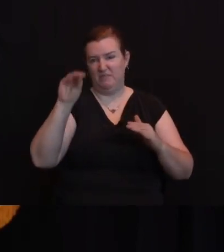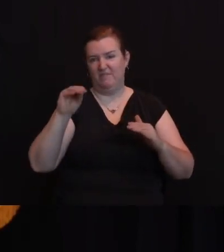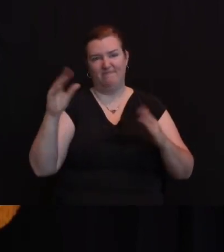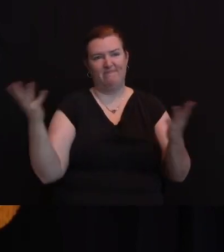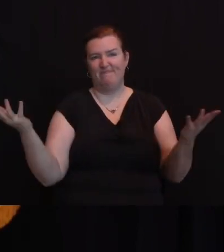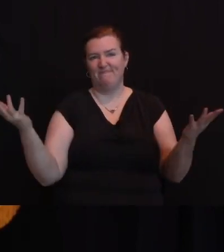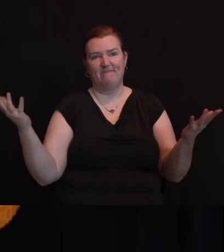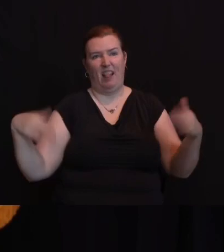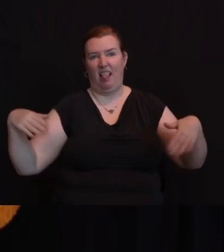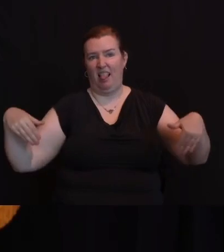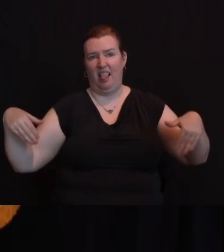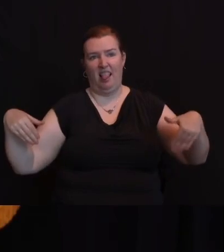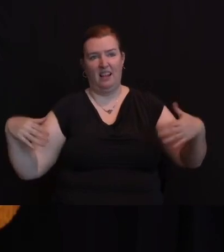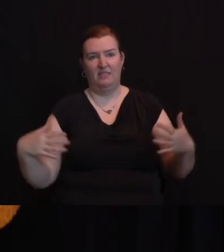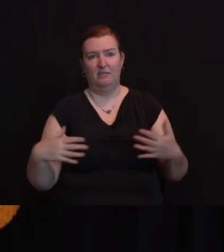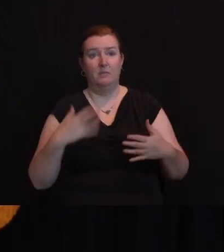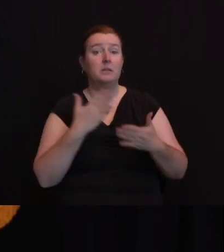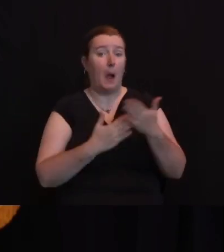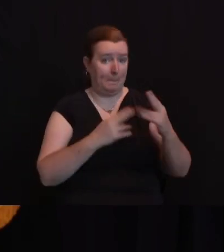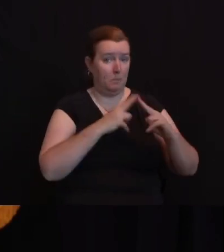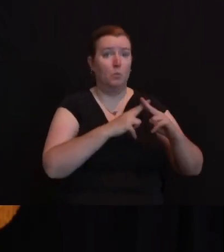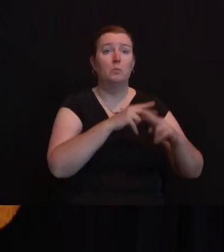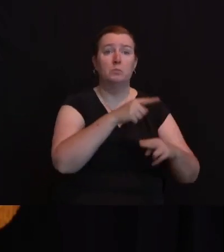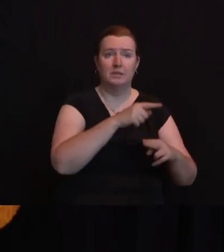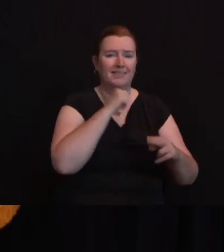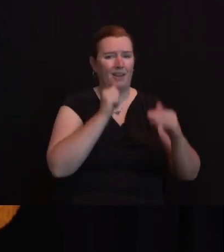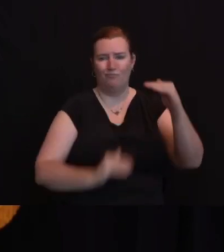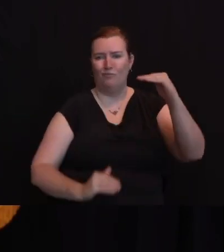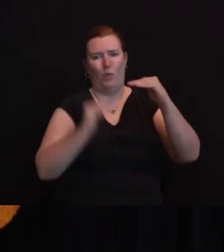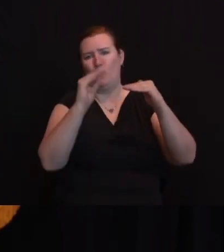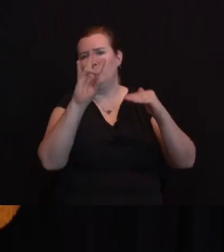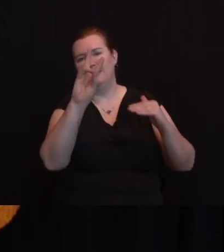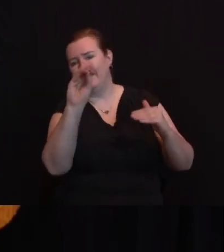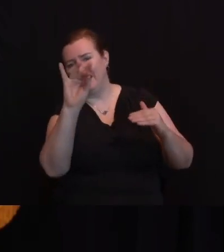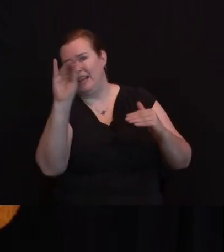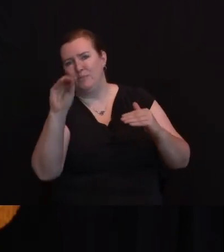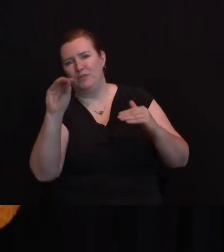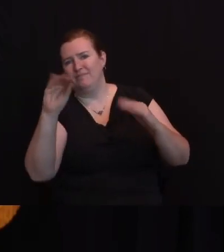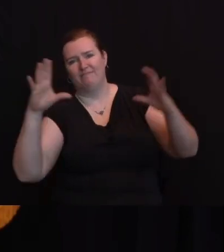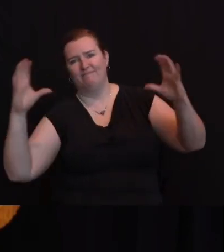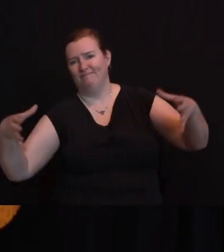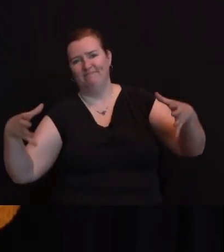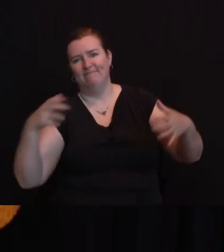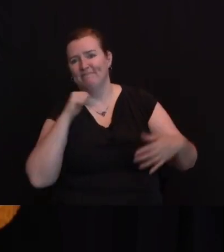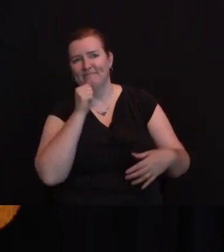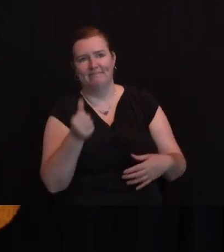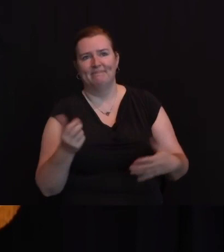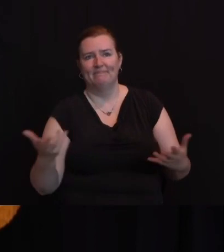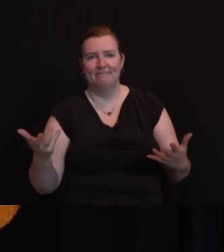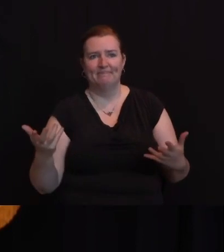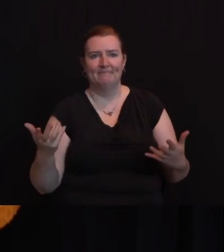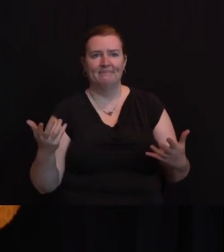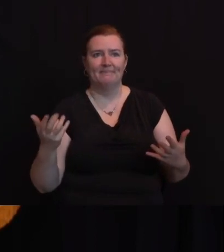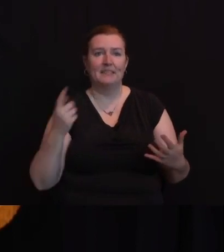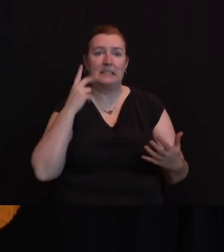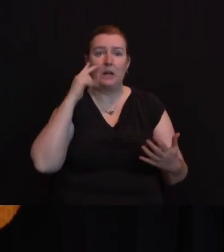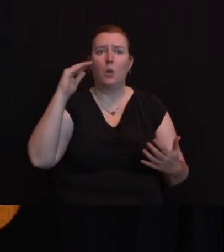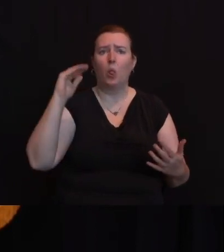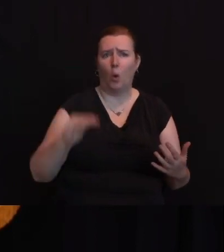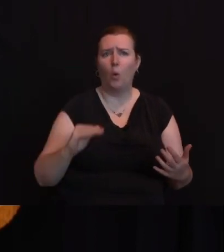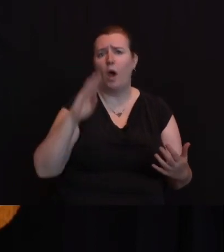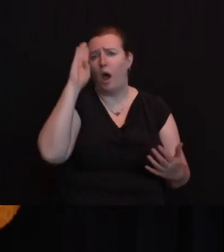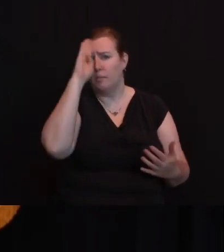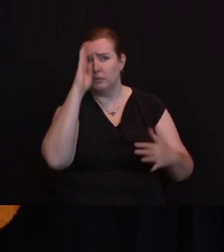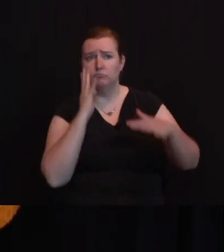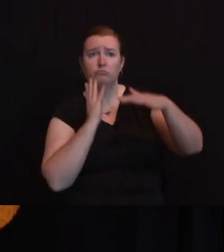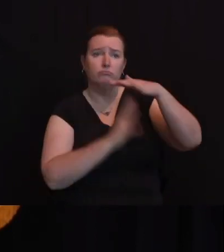likely immune, but nowhere near that number. Why we are seeing at this point relatively low hospitalizations and deaths is